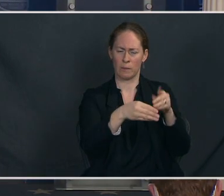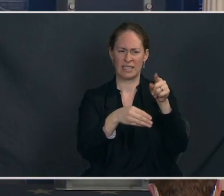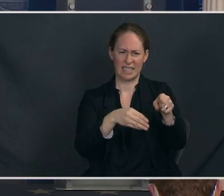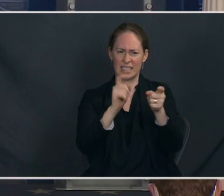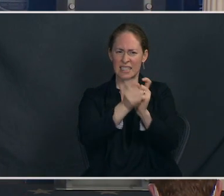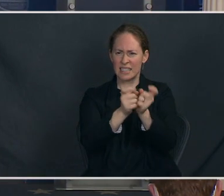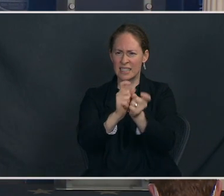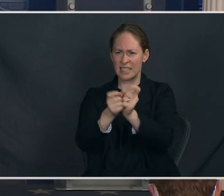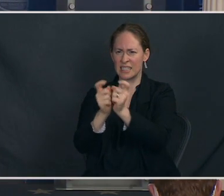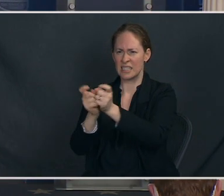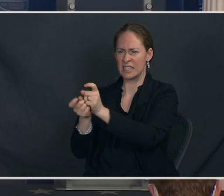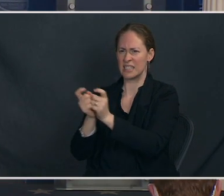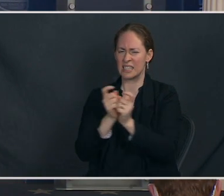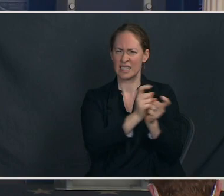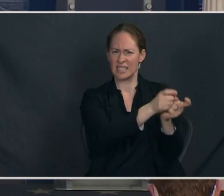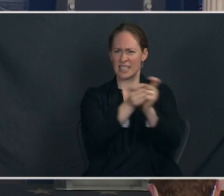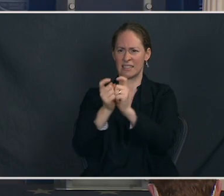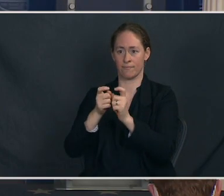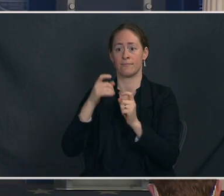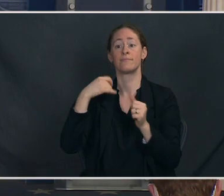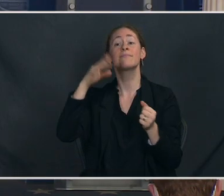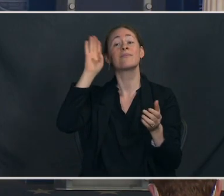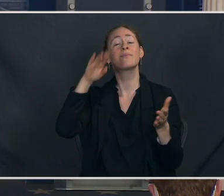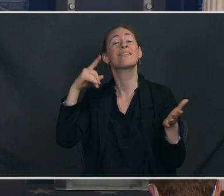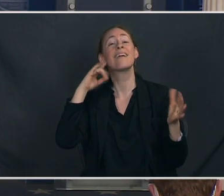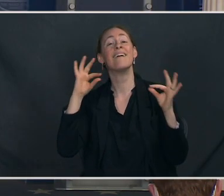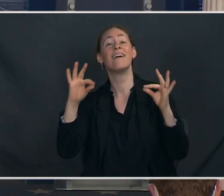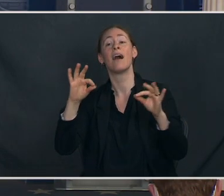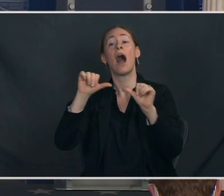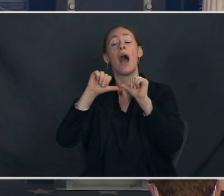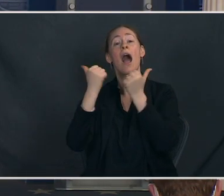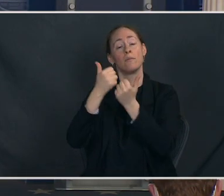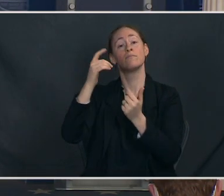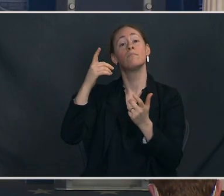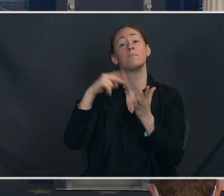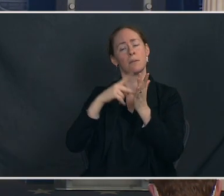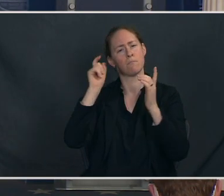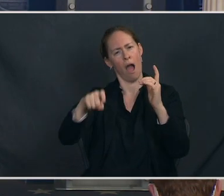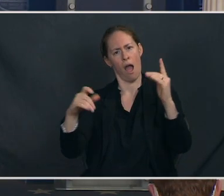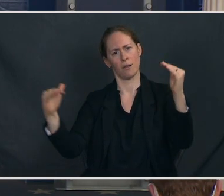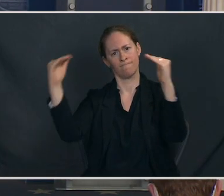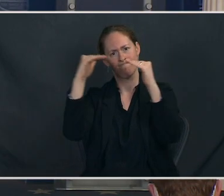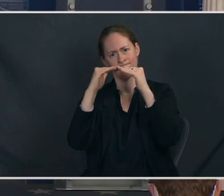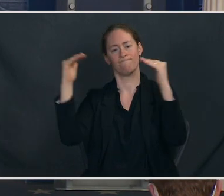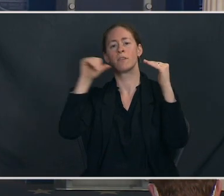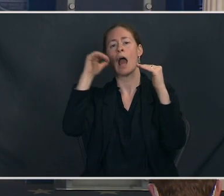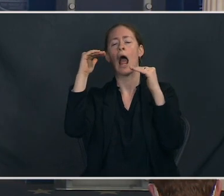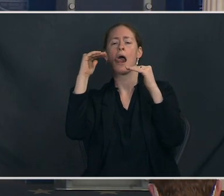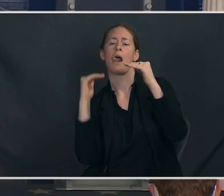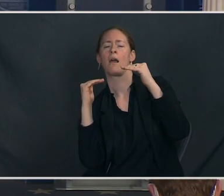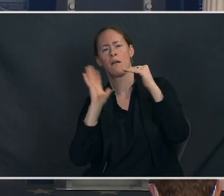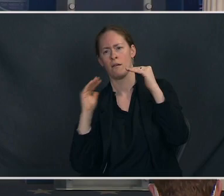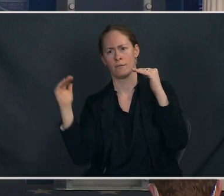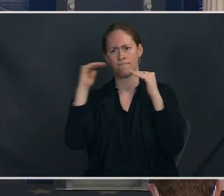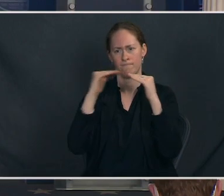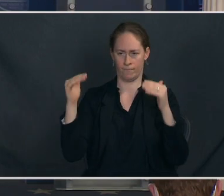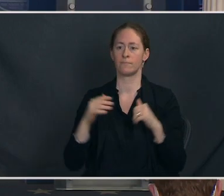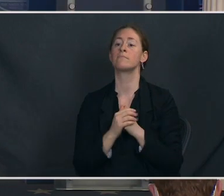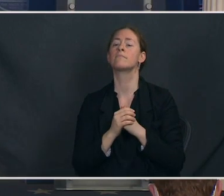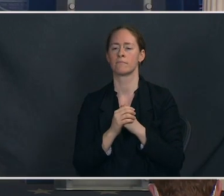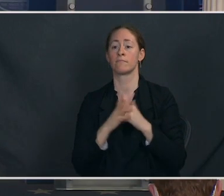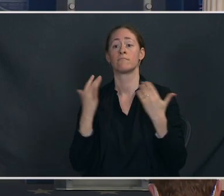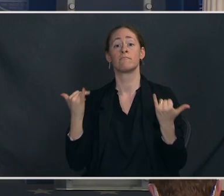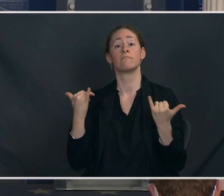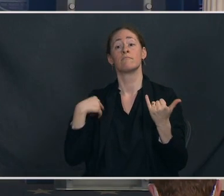the core of their public engagement, their policy design and program delivery, to ensure that government resources are